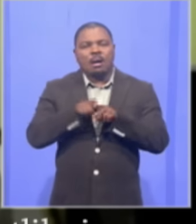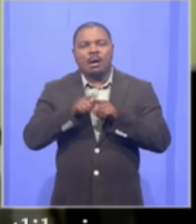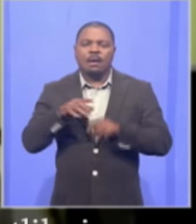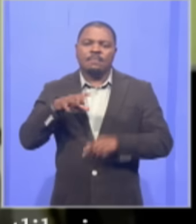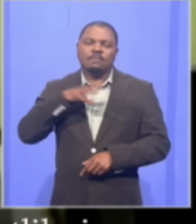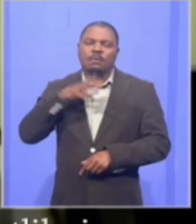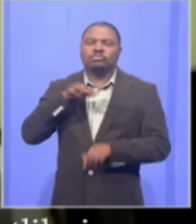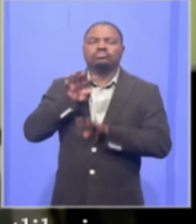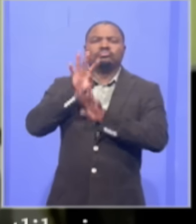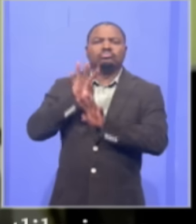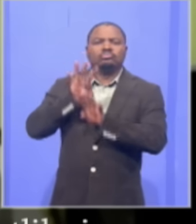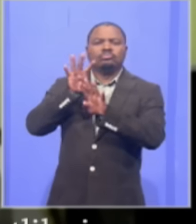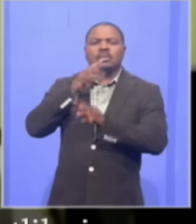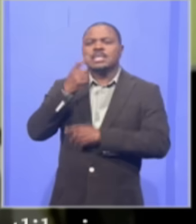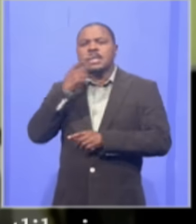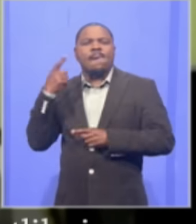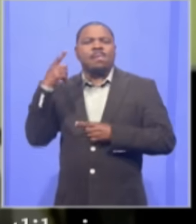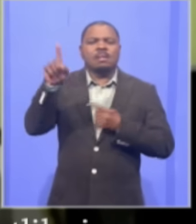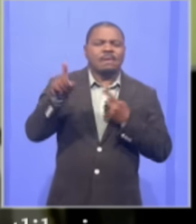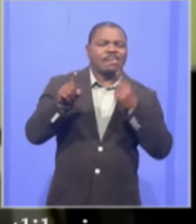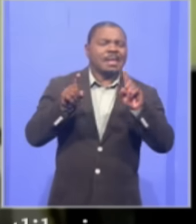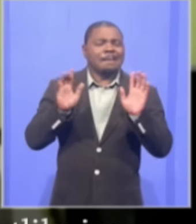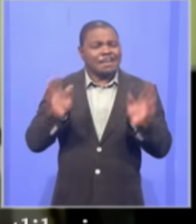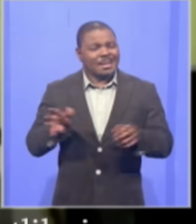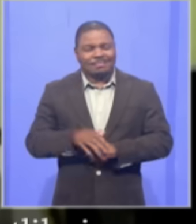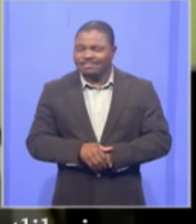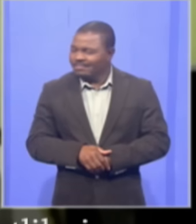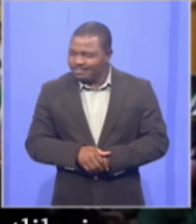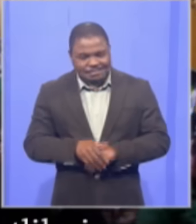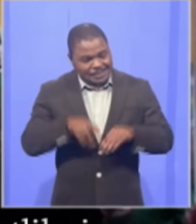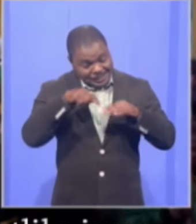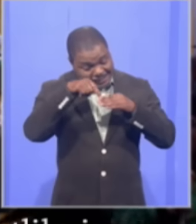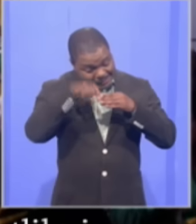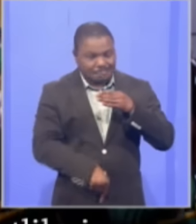throwing stones and toy-toying. It's not that. It goes further than that.